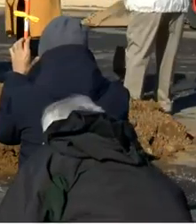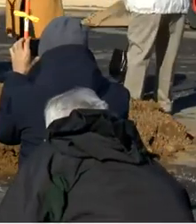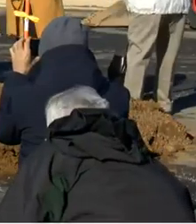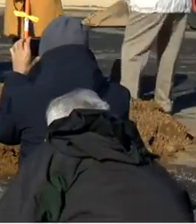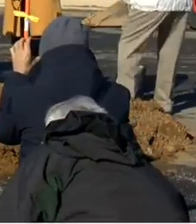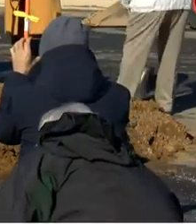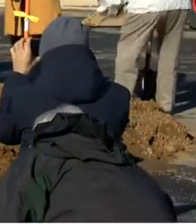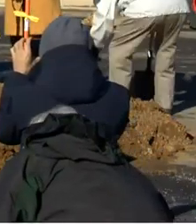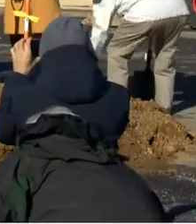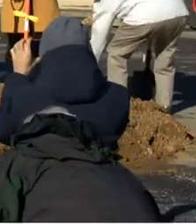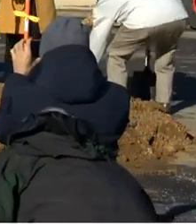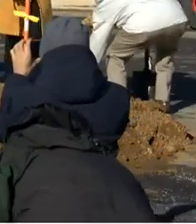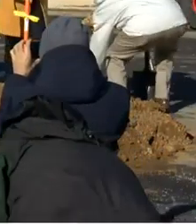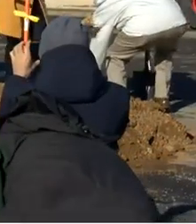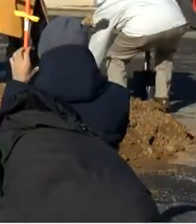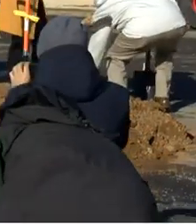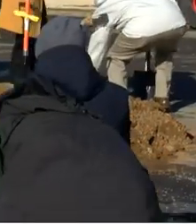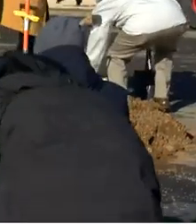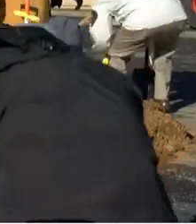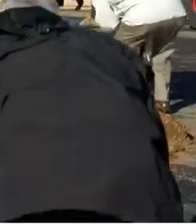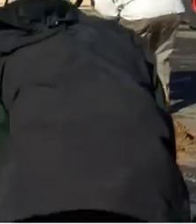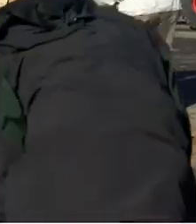Lidl like Lidl.